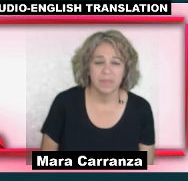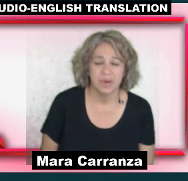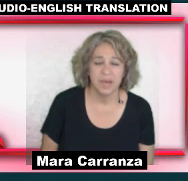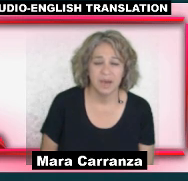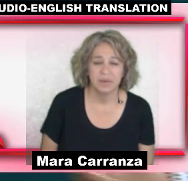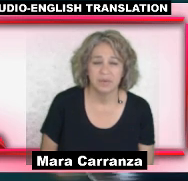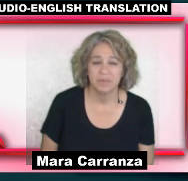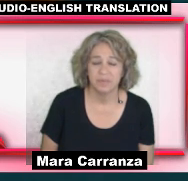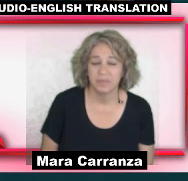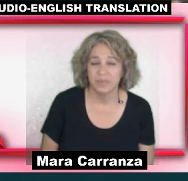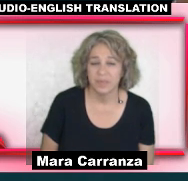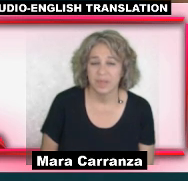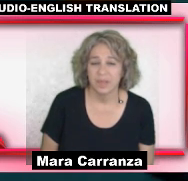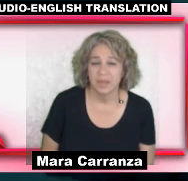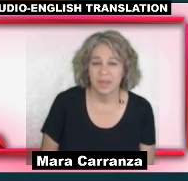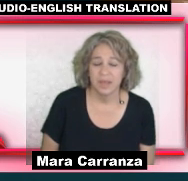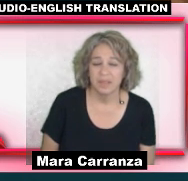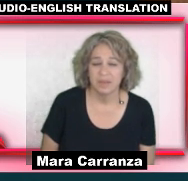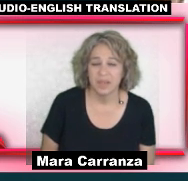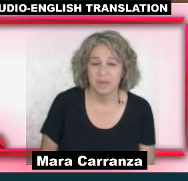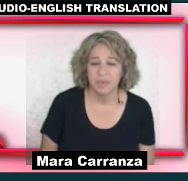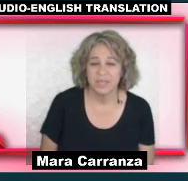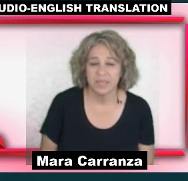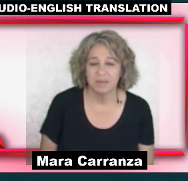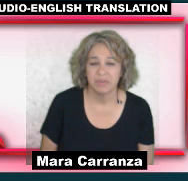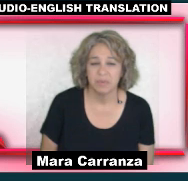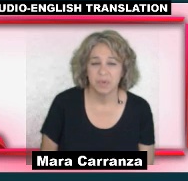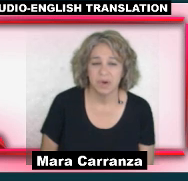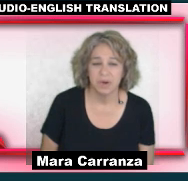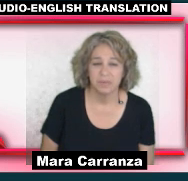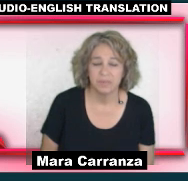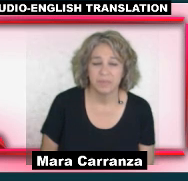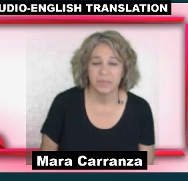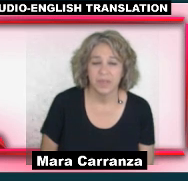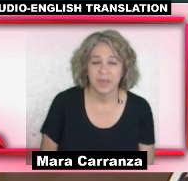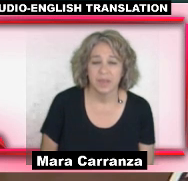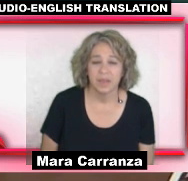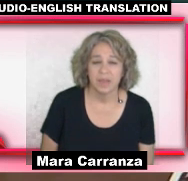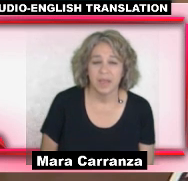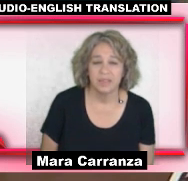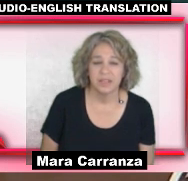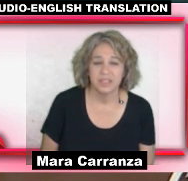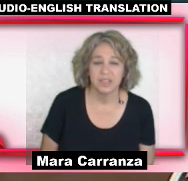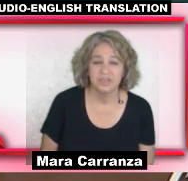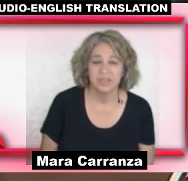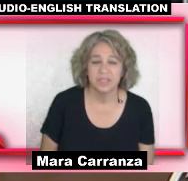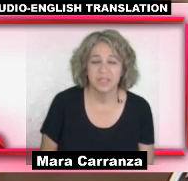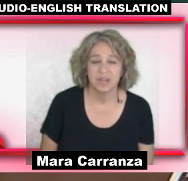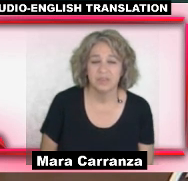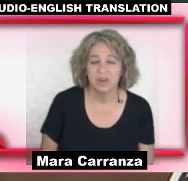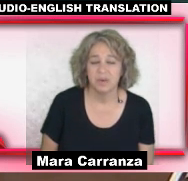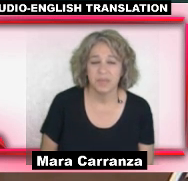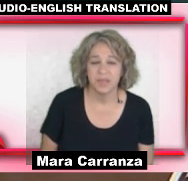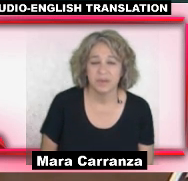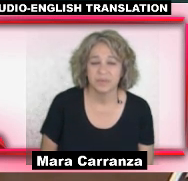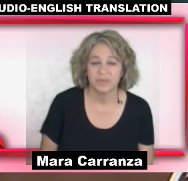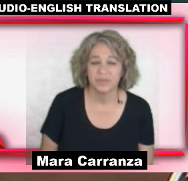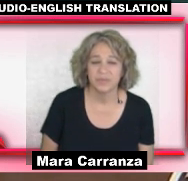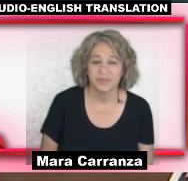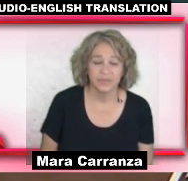are now, and they keep asking for more. Y la excusa, la and autonomía. The excuse is